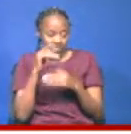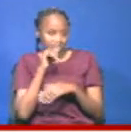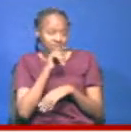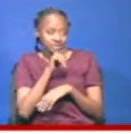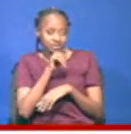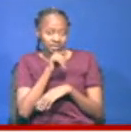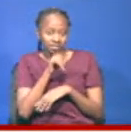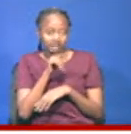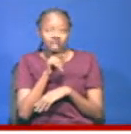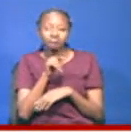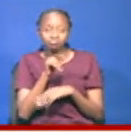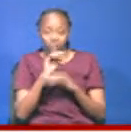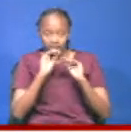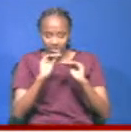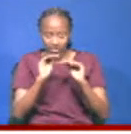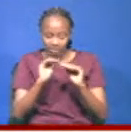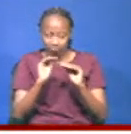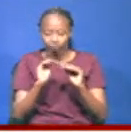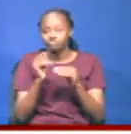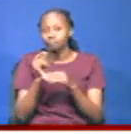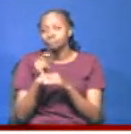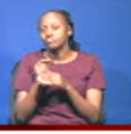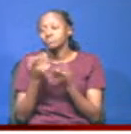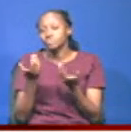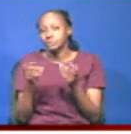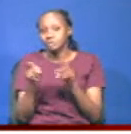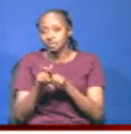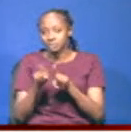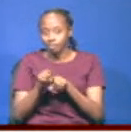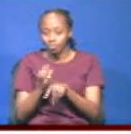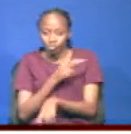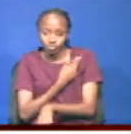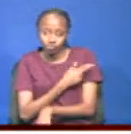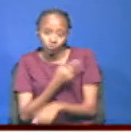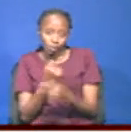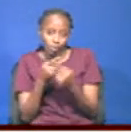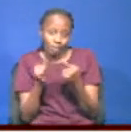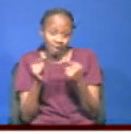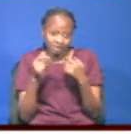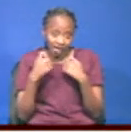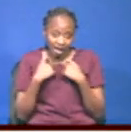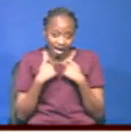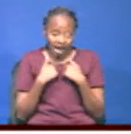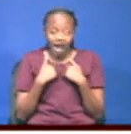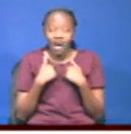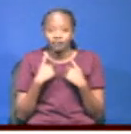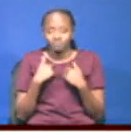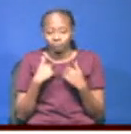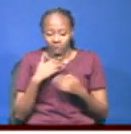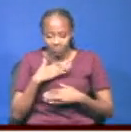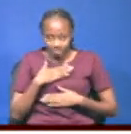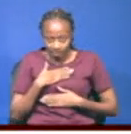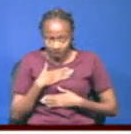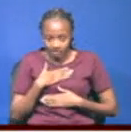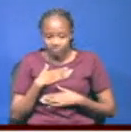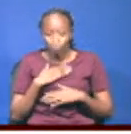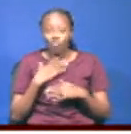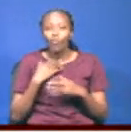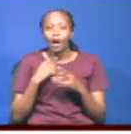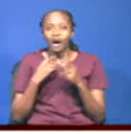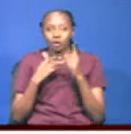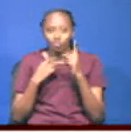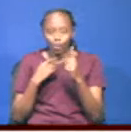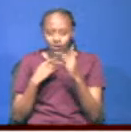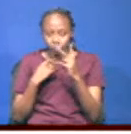Olive Mugenda. Ladies and gentlemen, Your Excellency, before I make one or two remarks, allow me, with